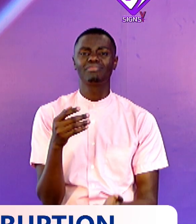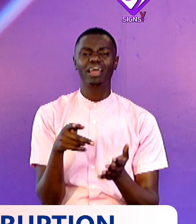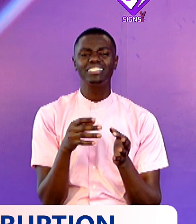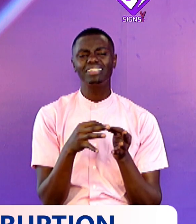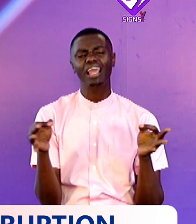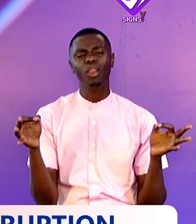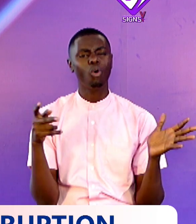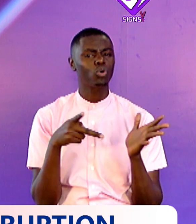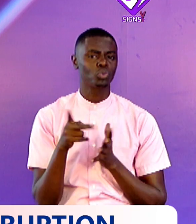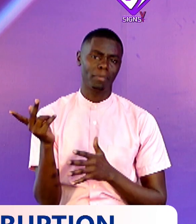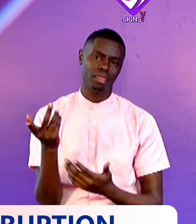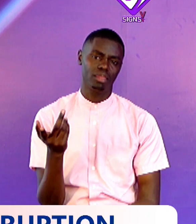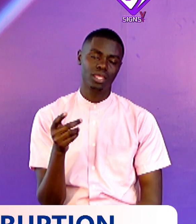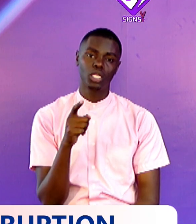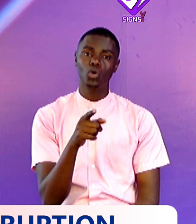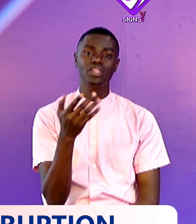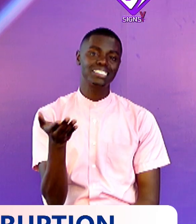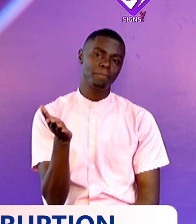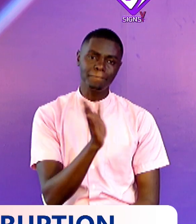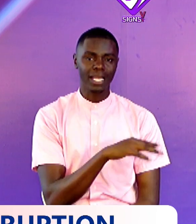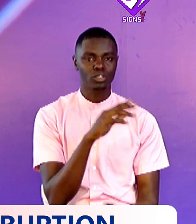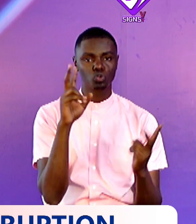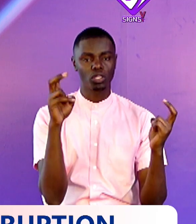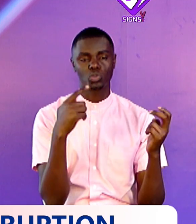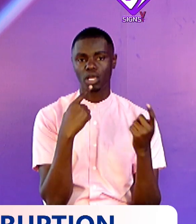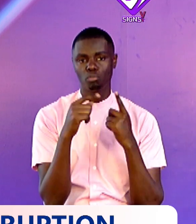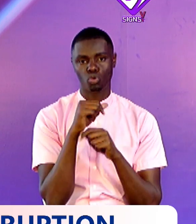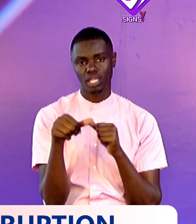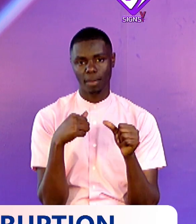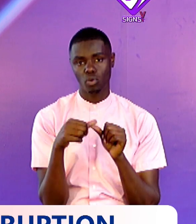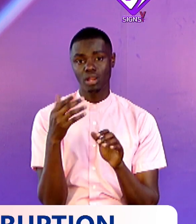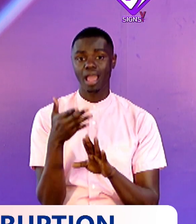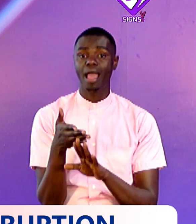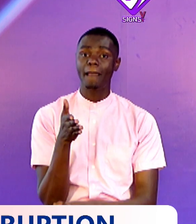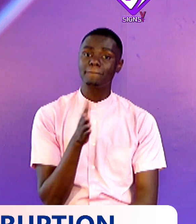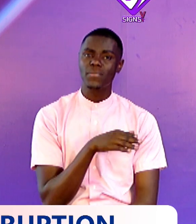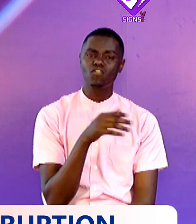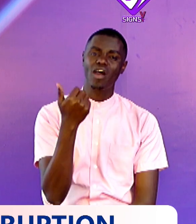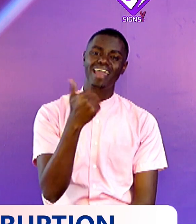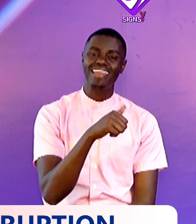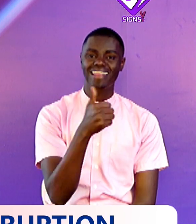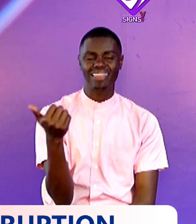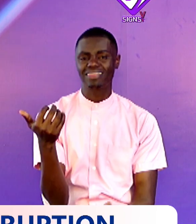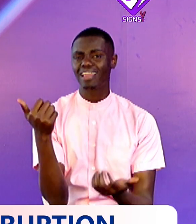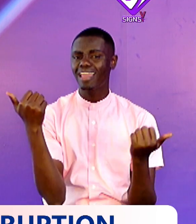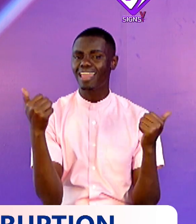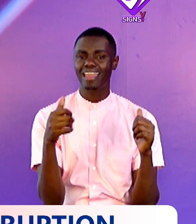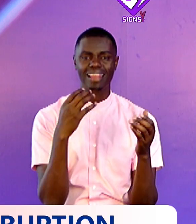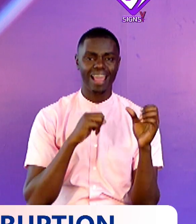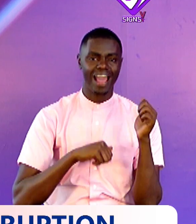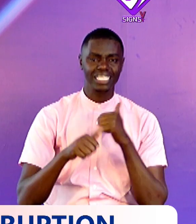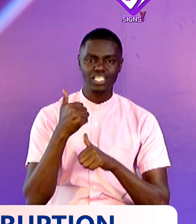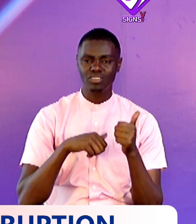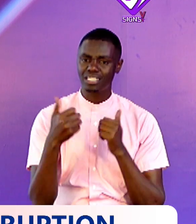This takes us back to the very issue I'm talking about. Before any other thing, any activity, any